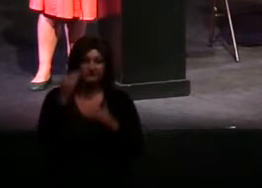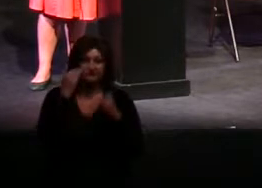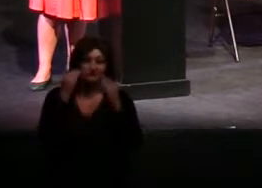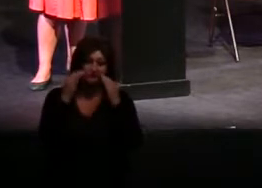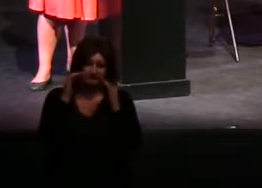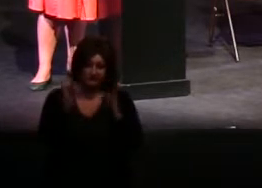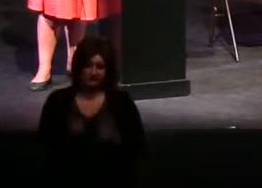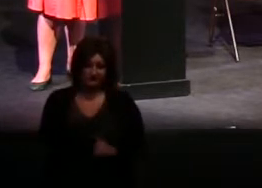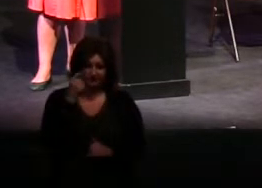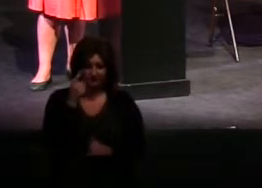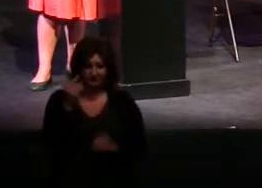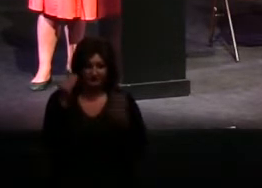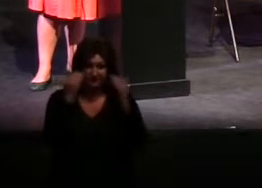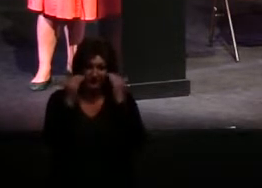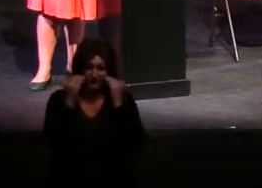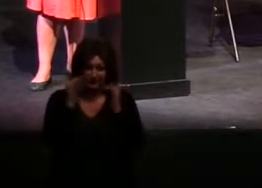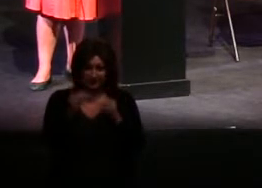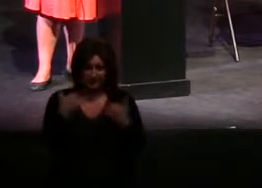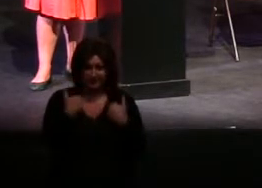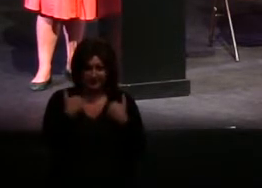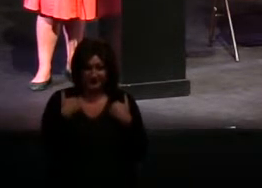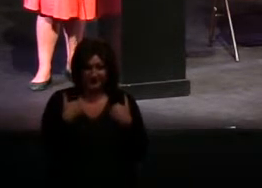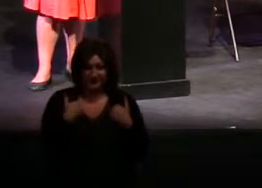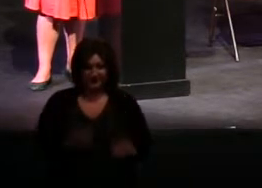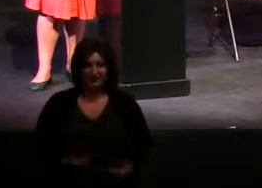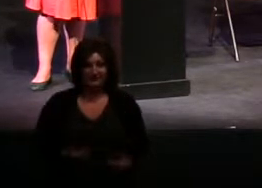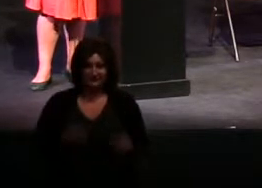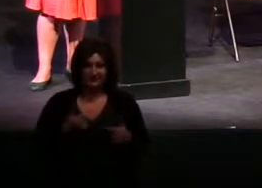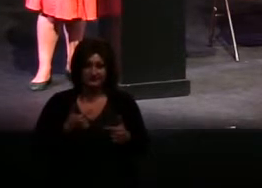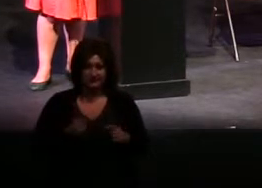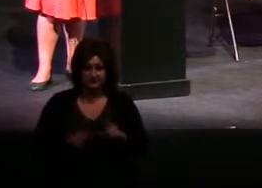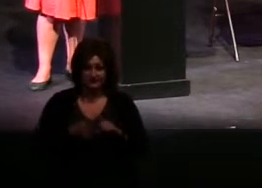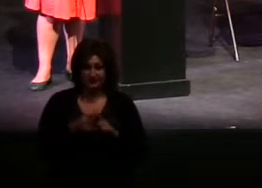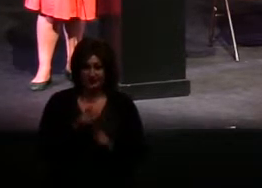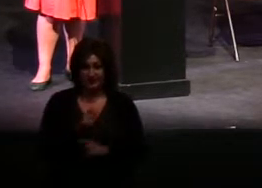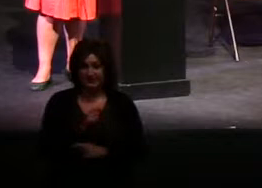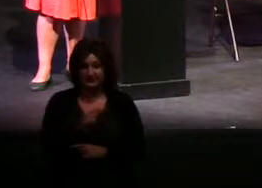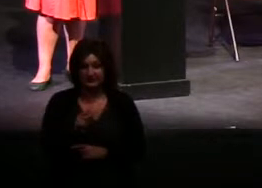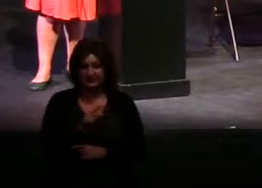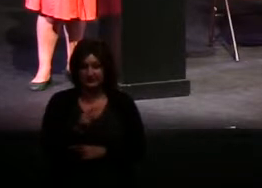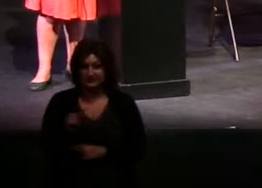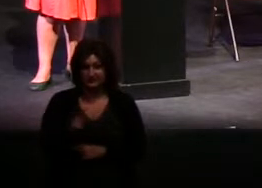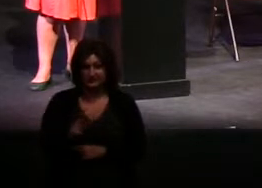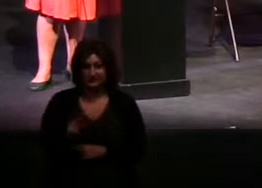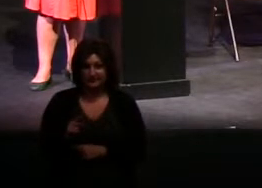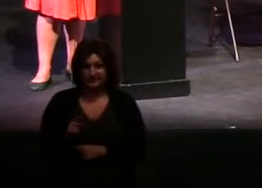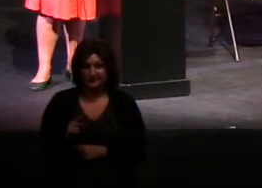the creaturely, existence plus alphabets,